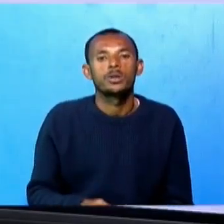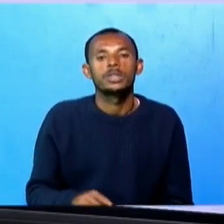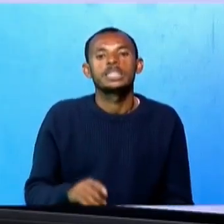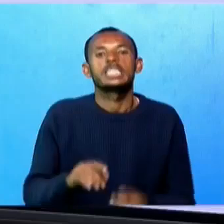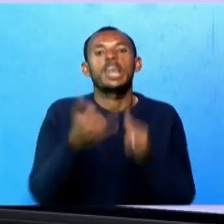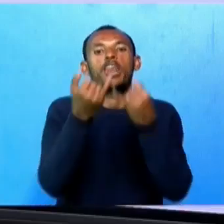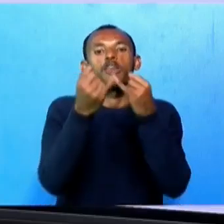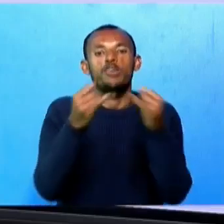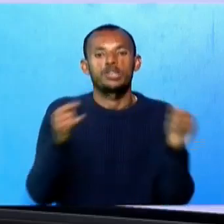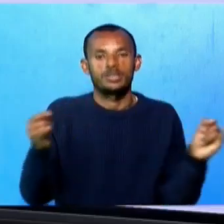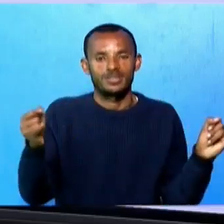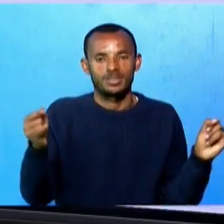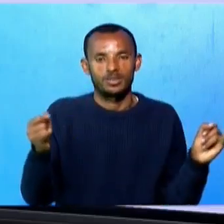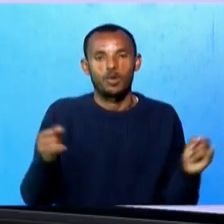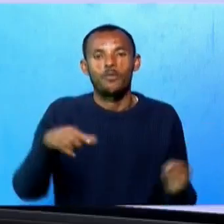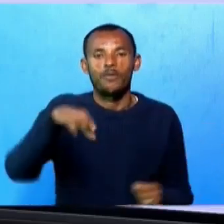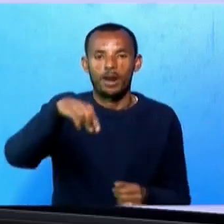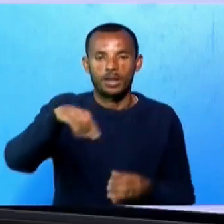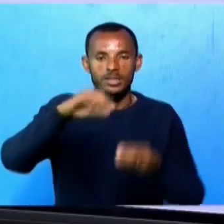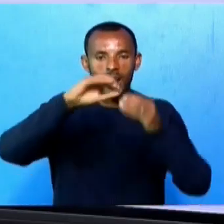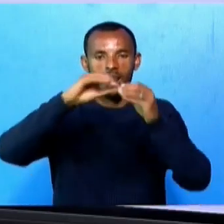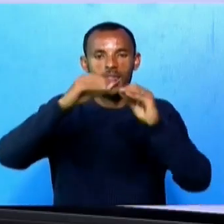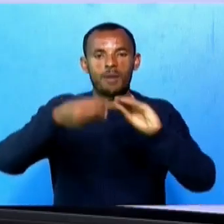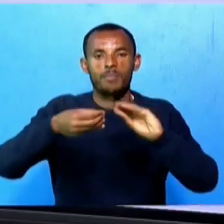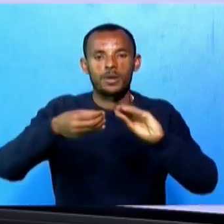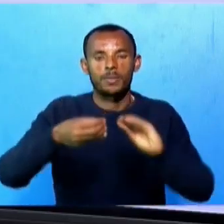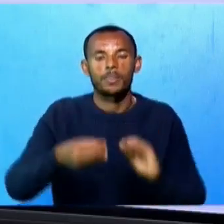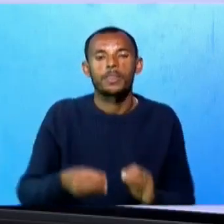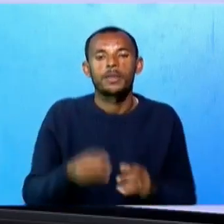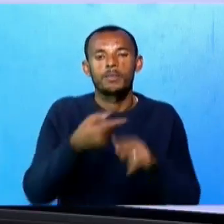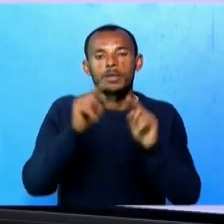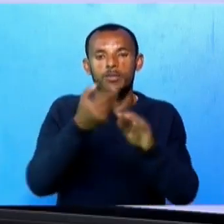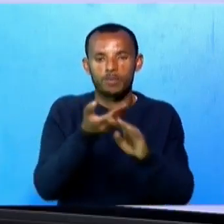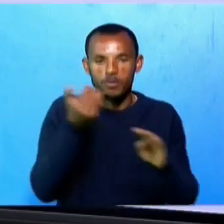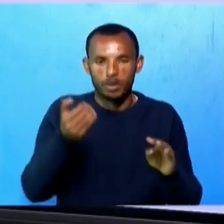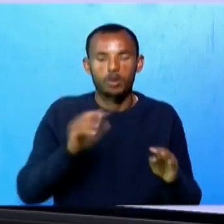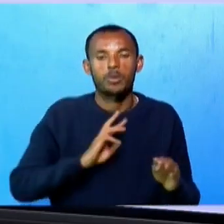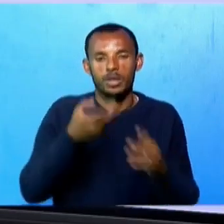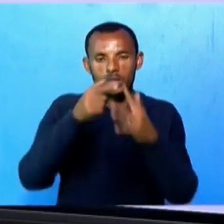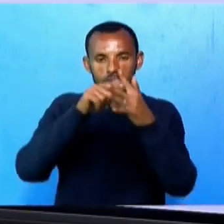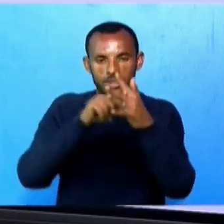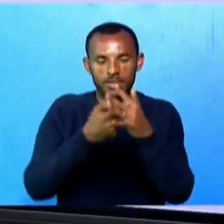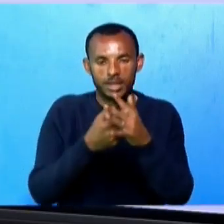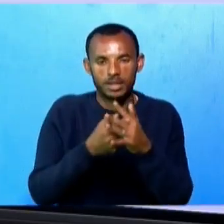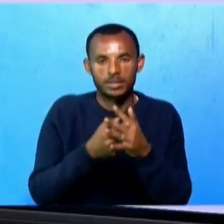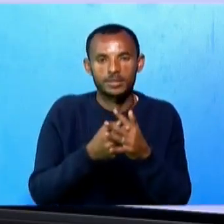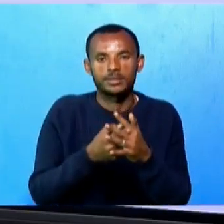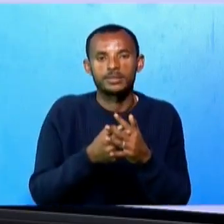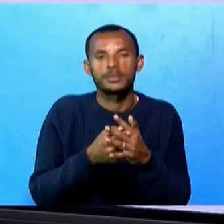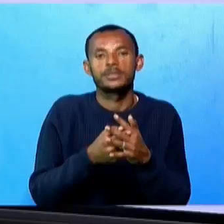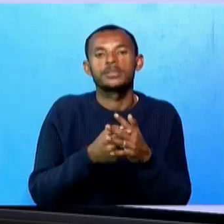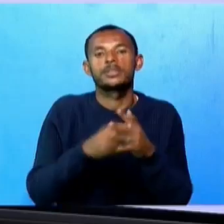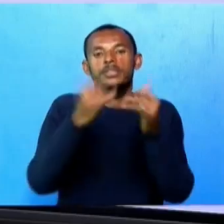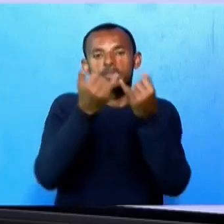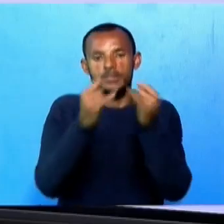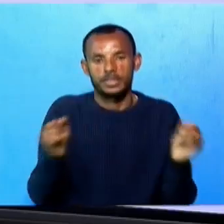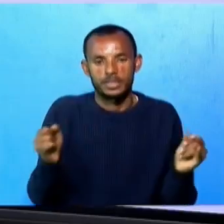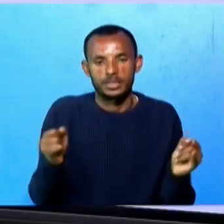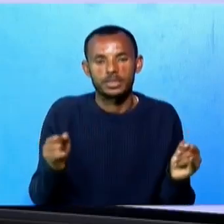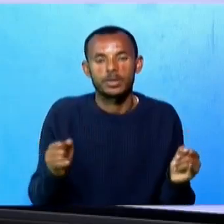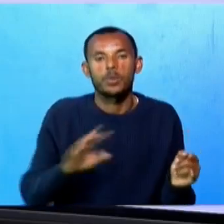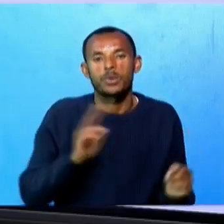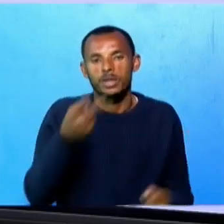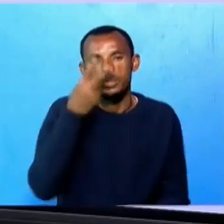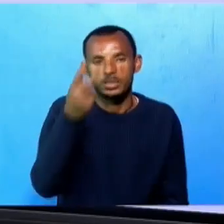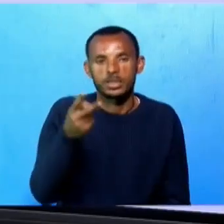of rational numbers. But before we started the division, we have